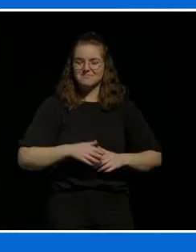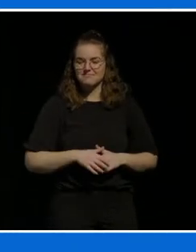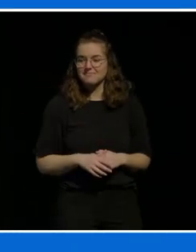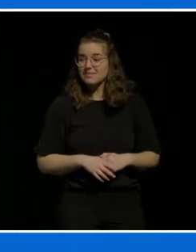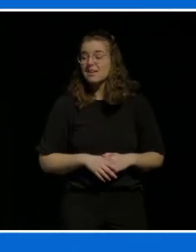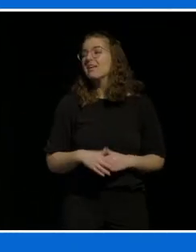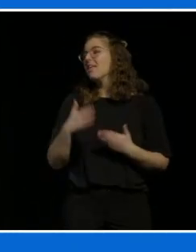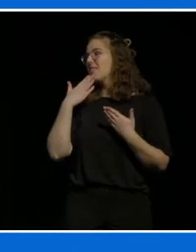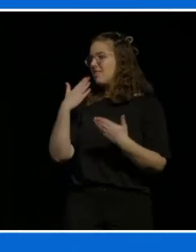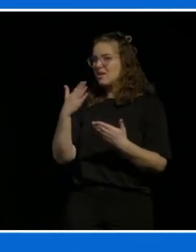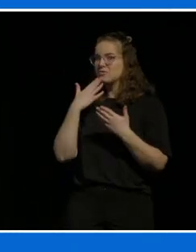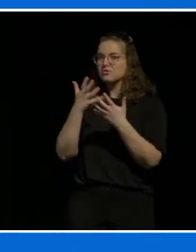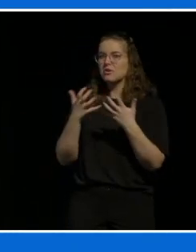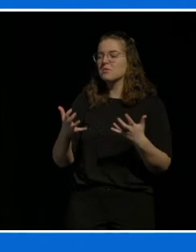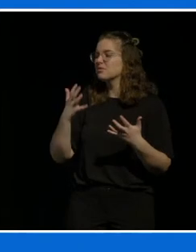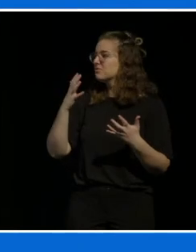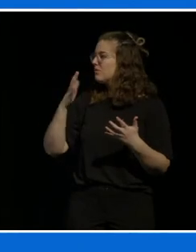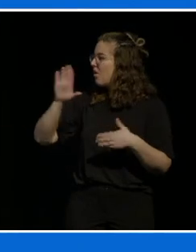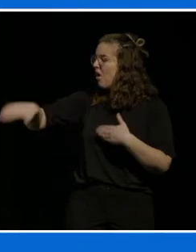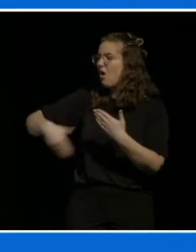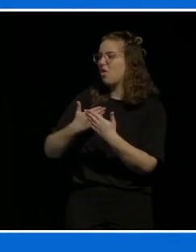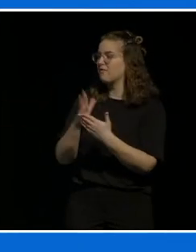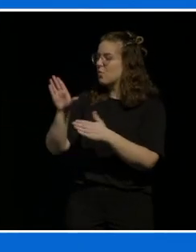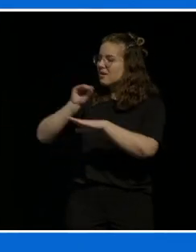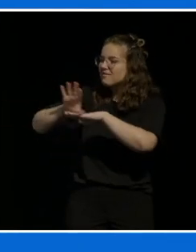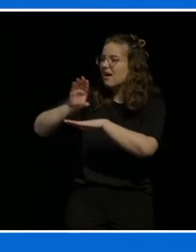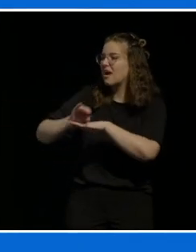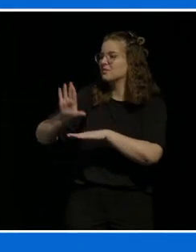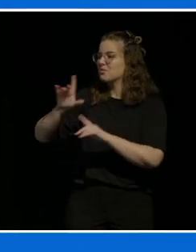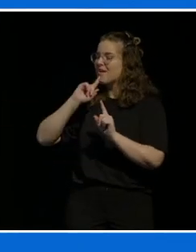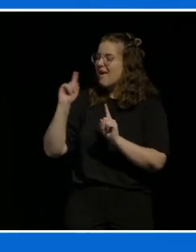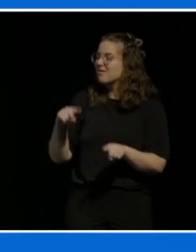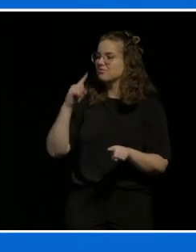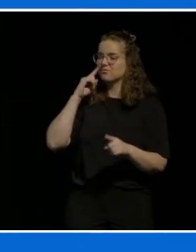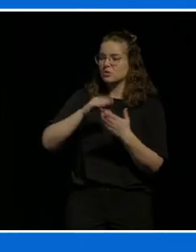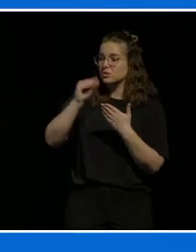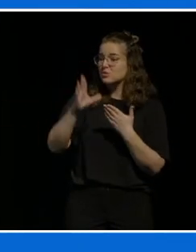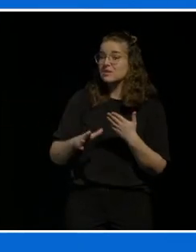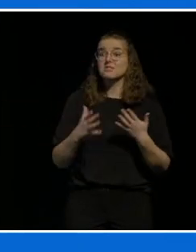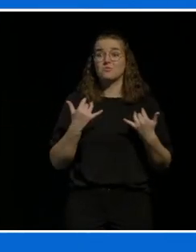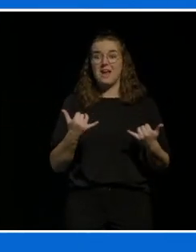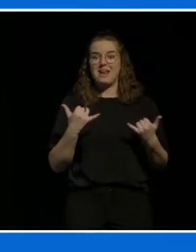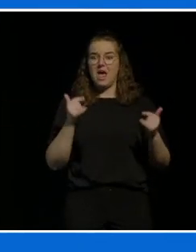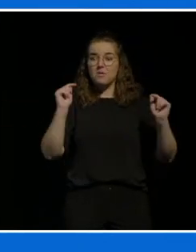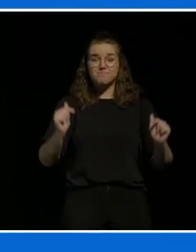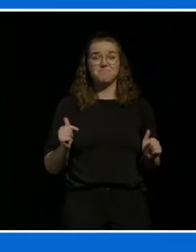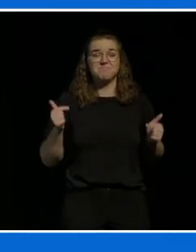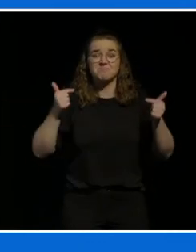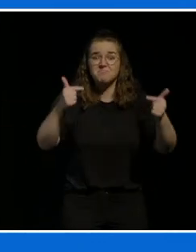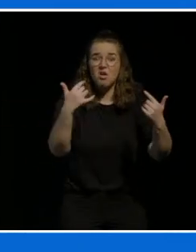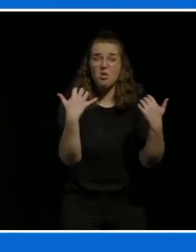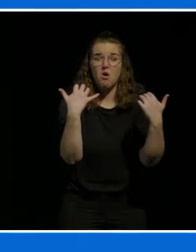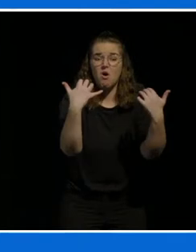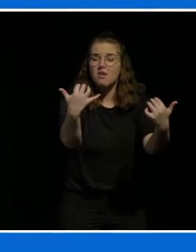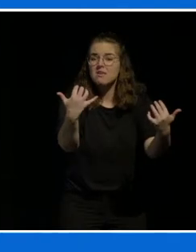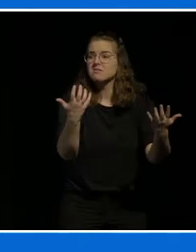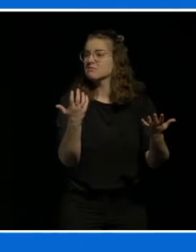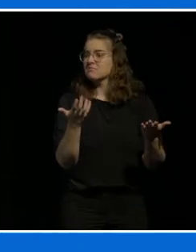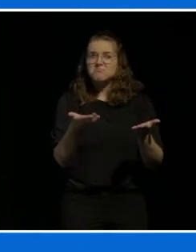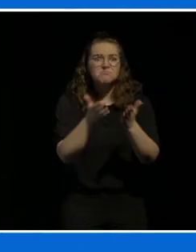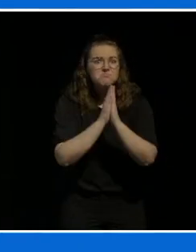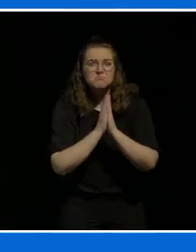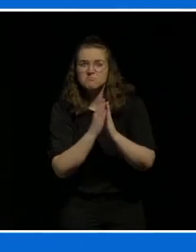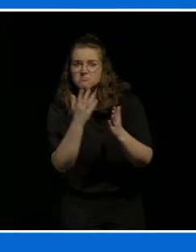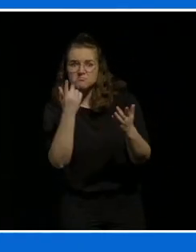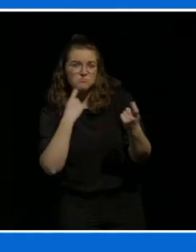Thank you guys for your great answers and advice for our students. And so we're gonna actually turn it back to the audience and ask you guys